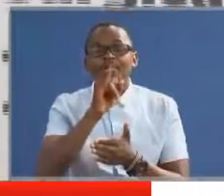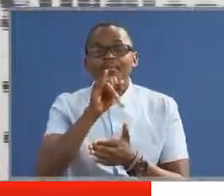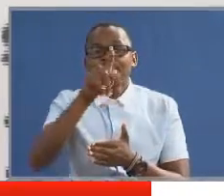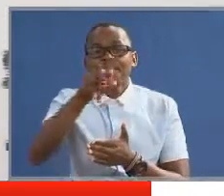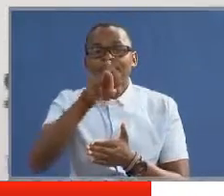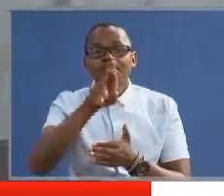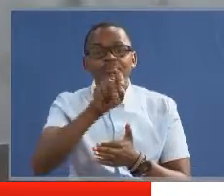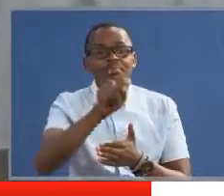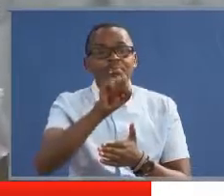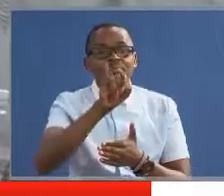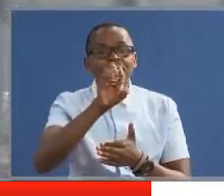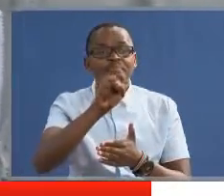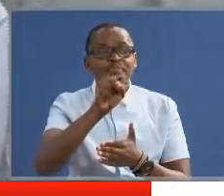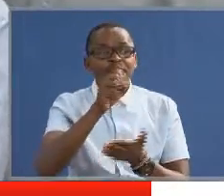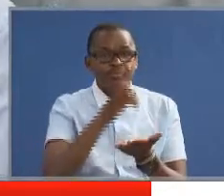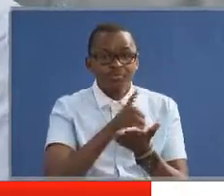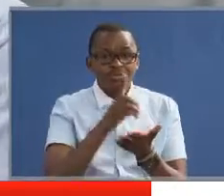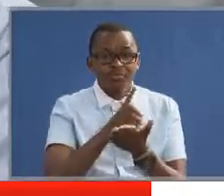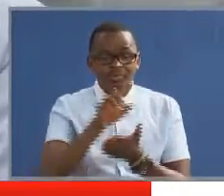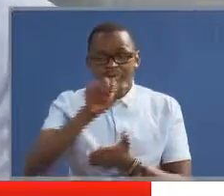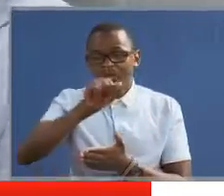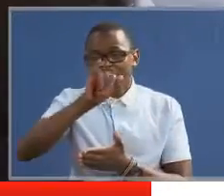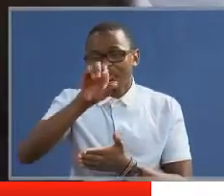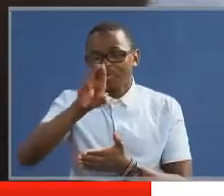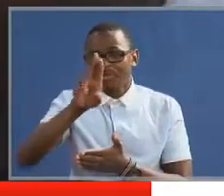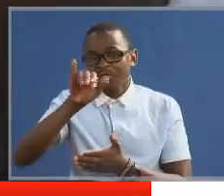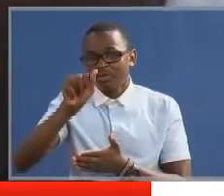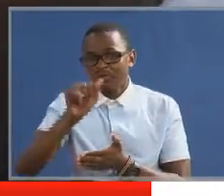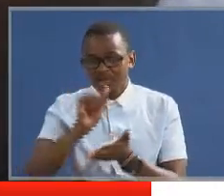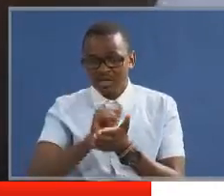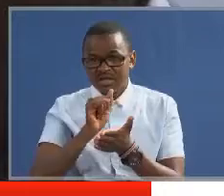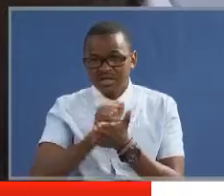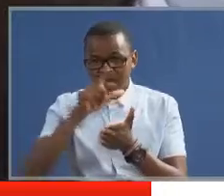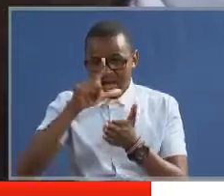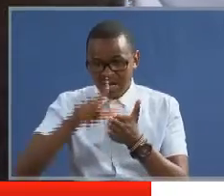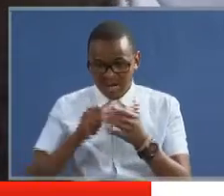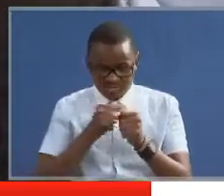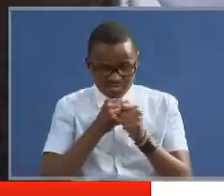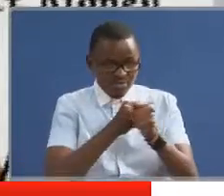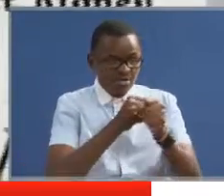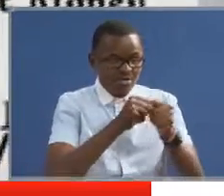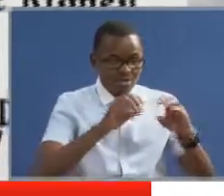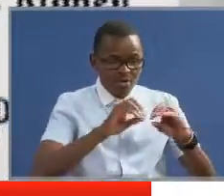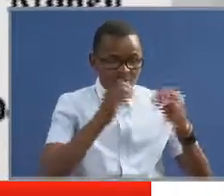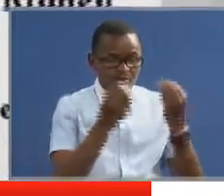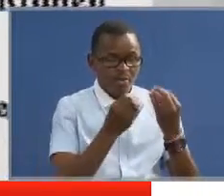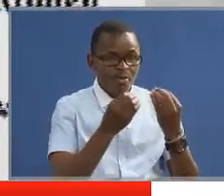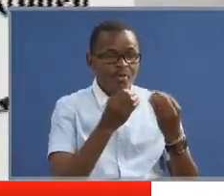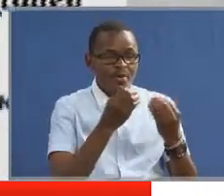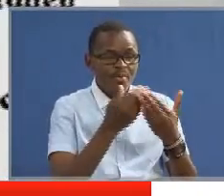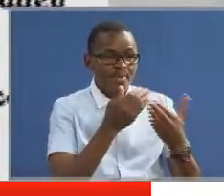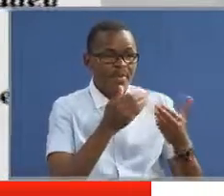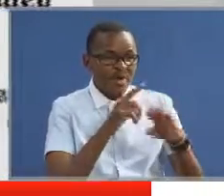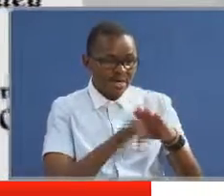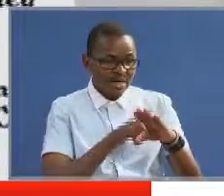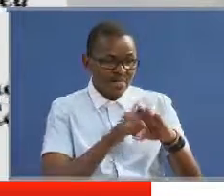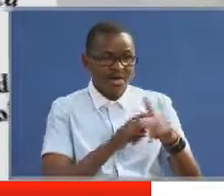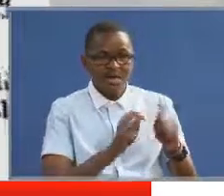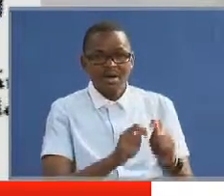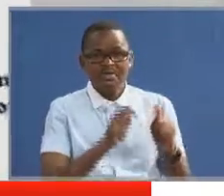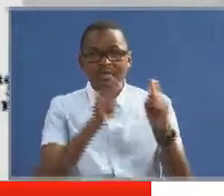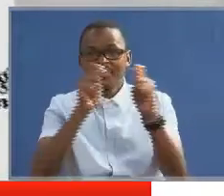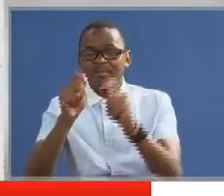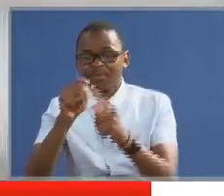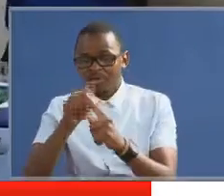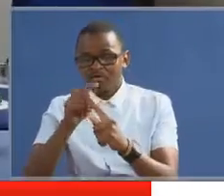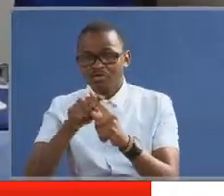platelet-rich plasma. Dr. Ajujo is optimistic that the law that supports organ transfer will be passed to enable them transfer